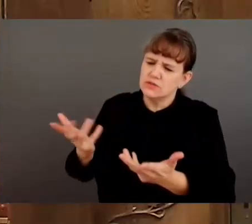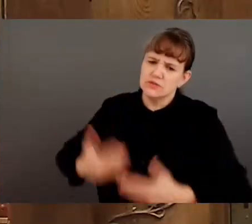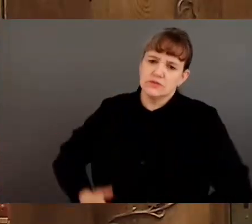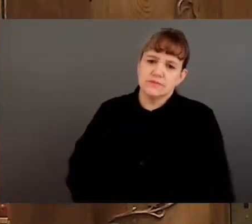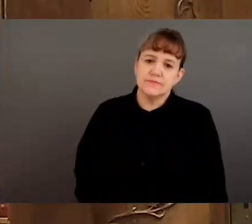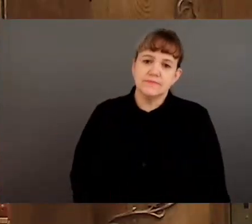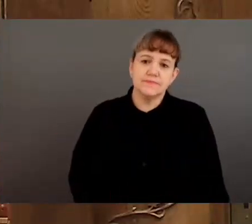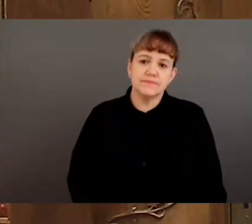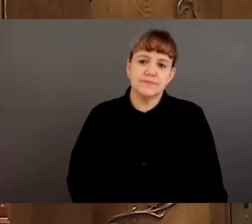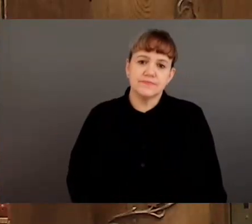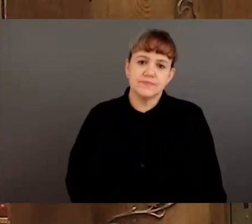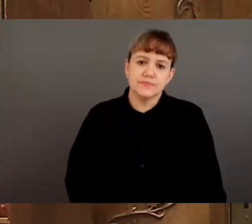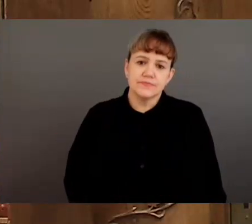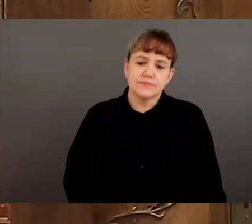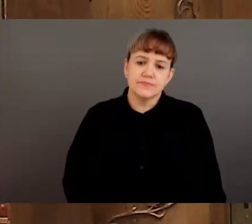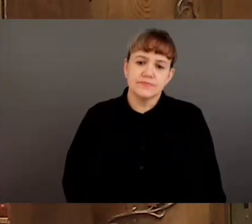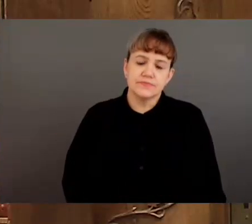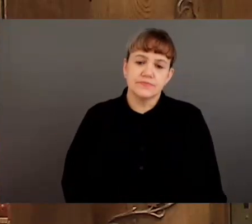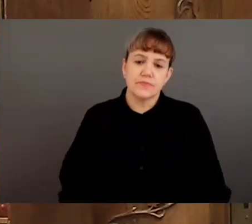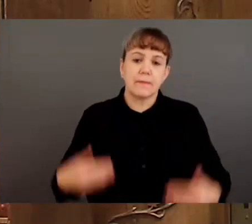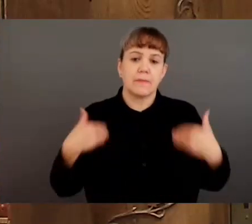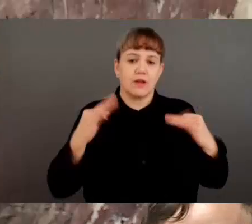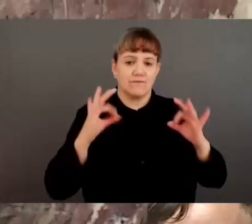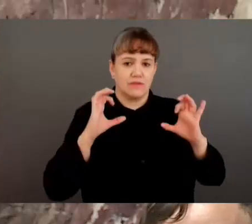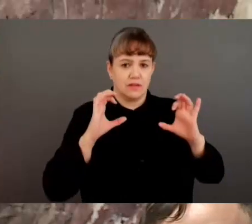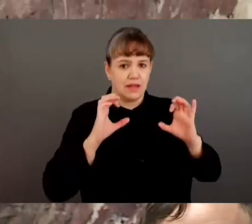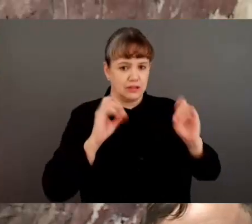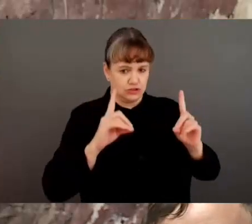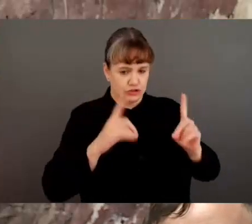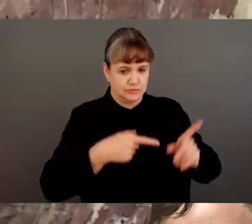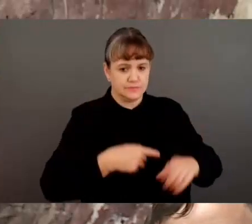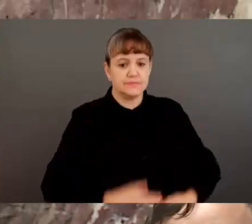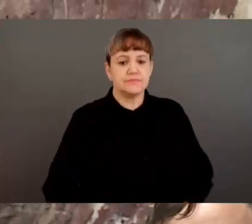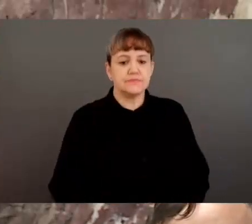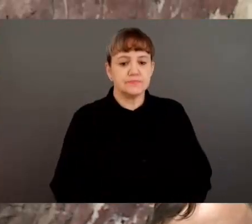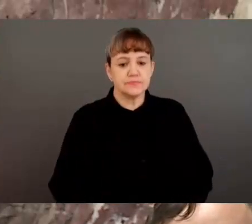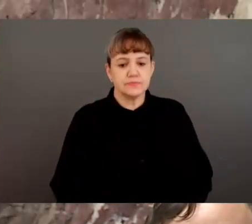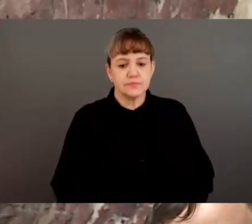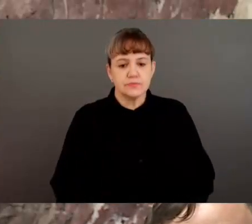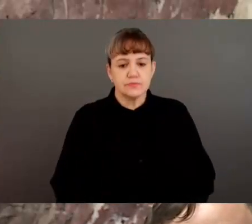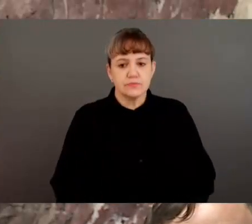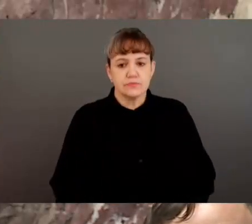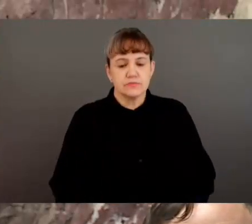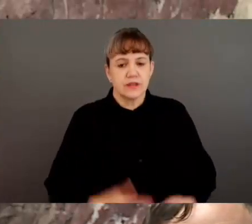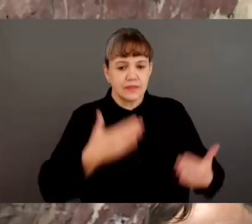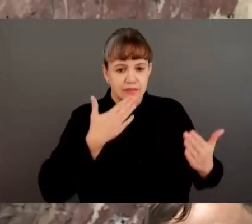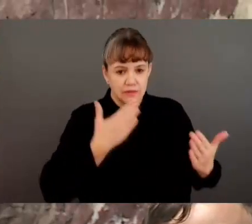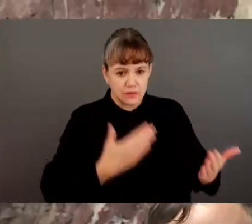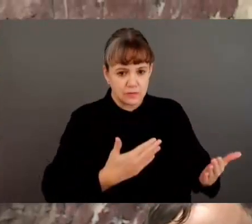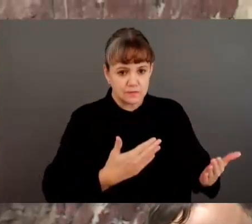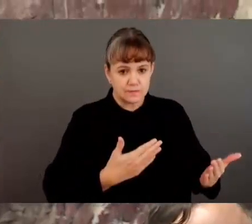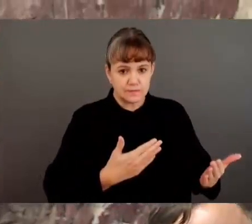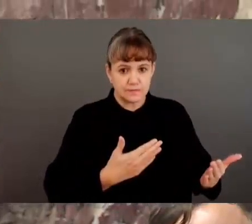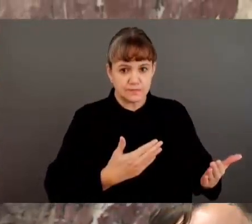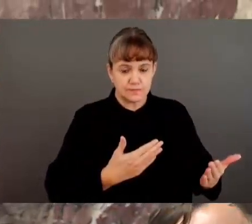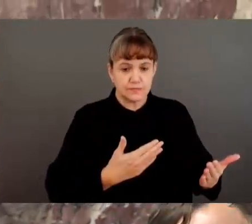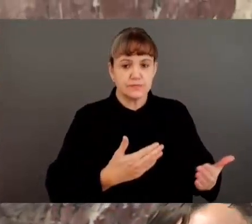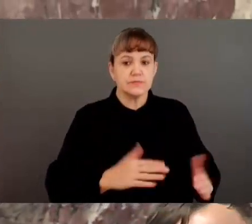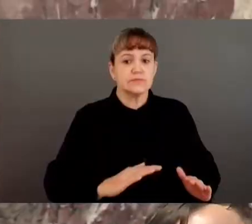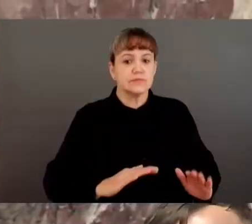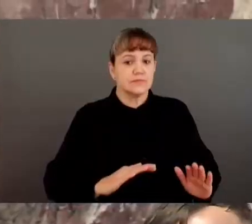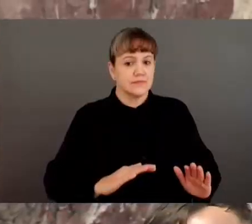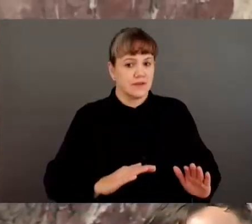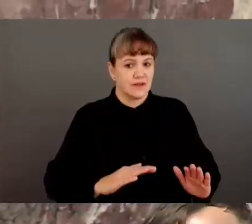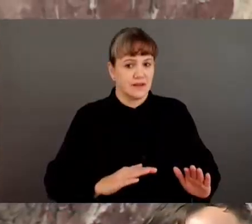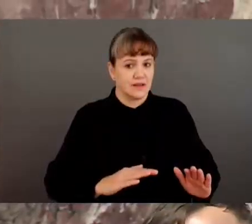Minister of Education. Thank you very much, Honourable Speaker. And I want to be very, very, very clear to the member